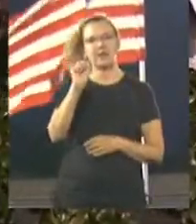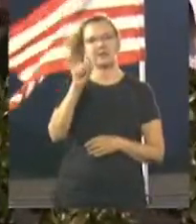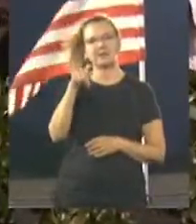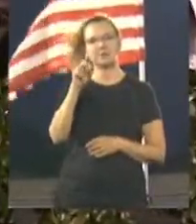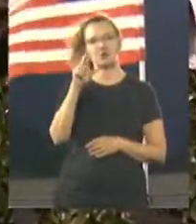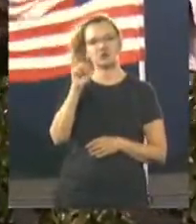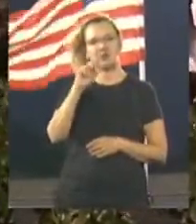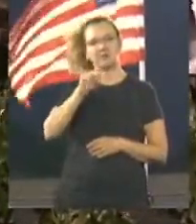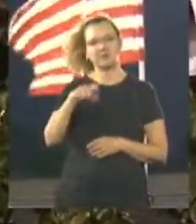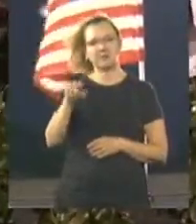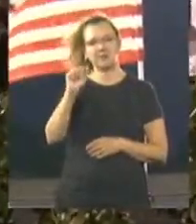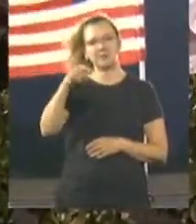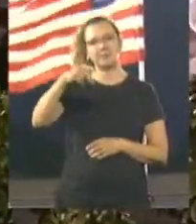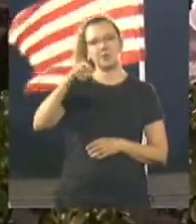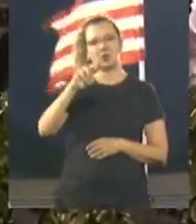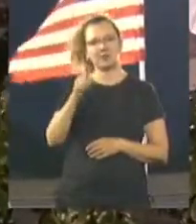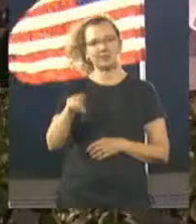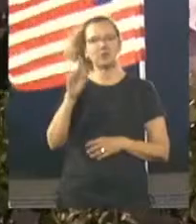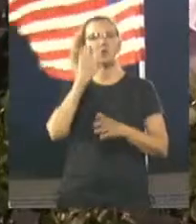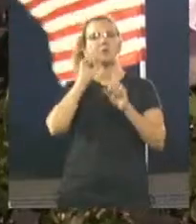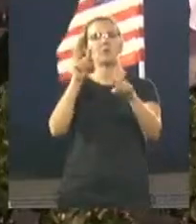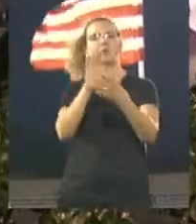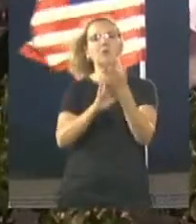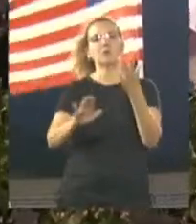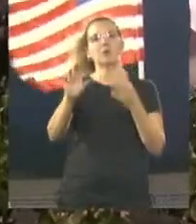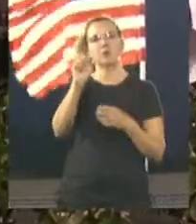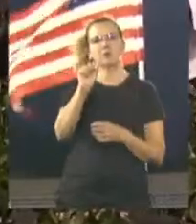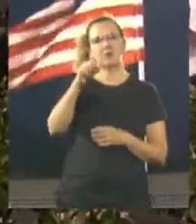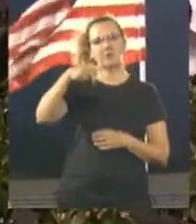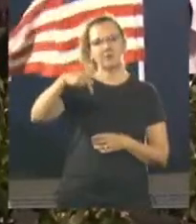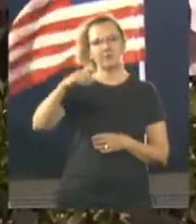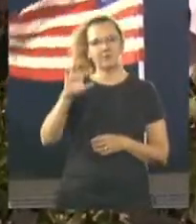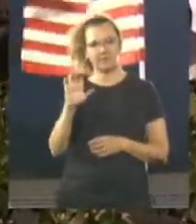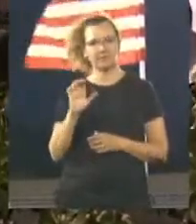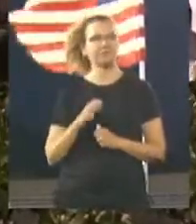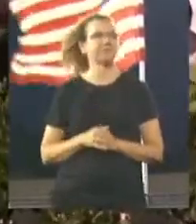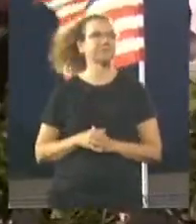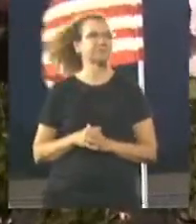Esperanza Perez will be attending St. Philip's College.